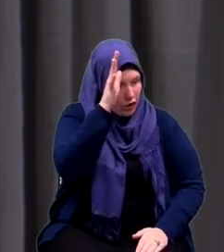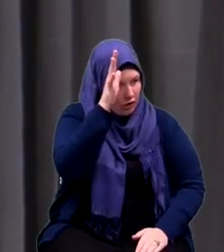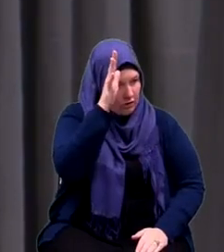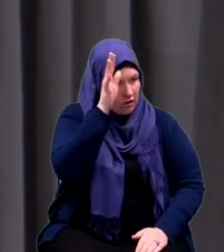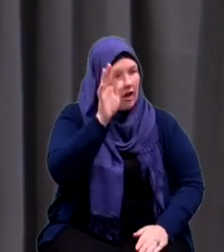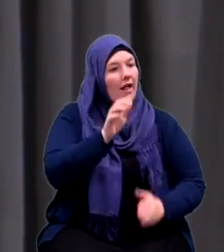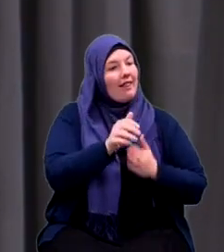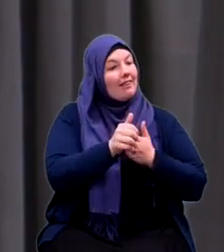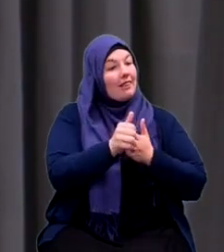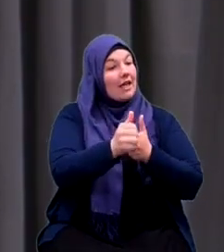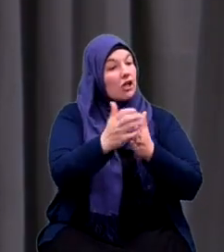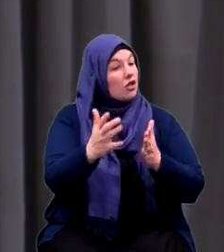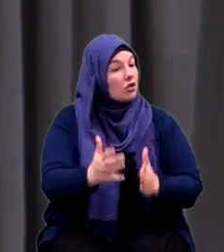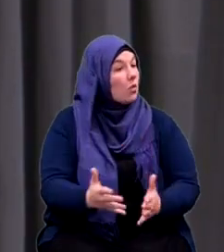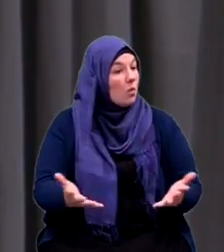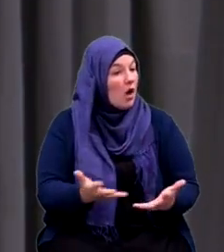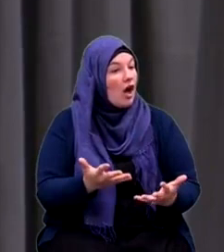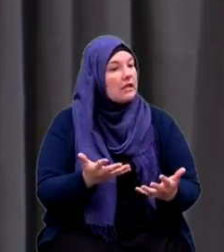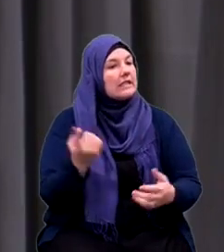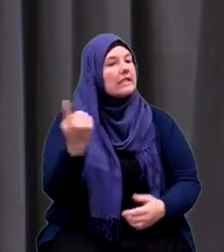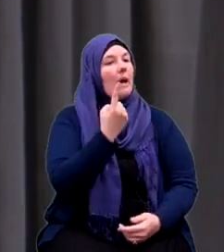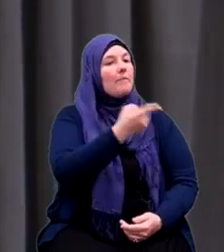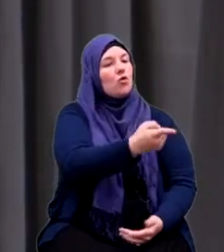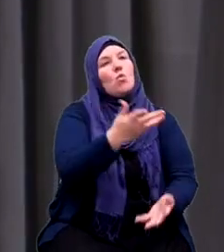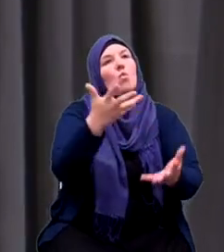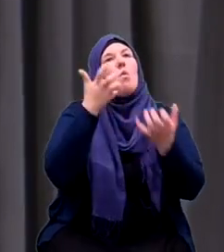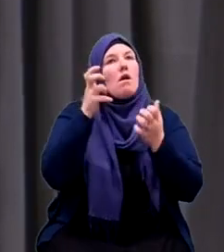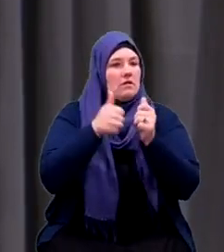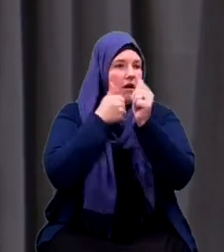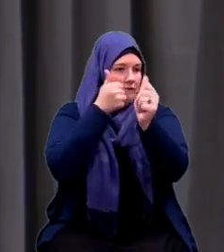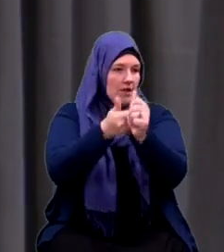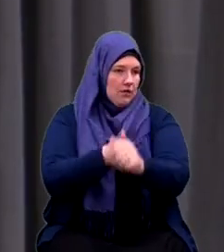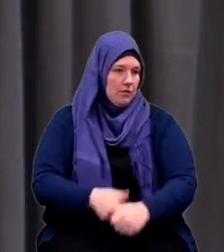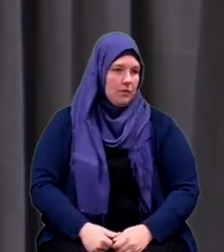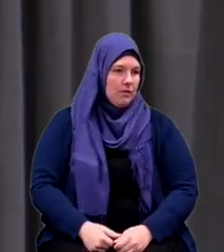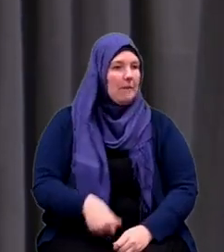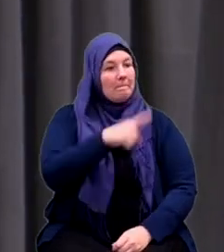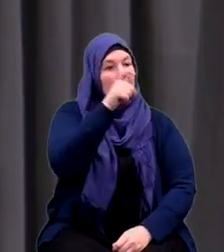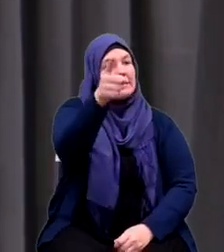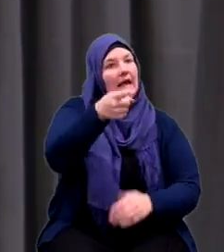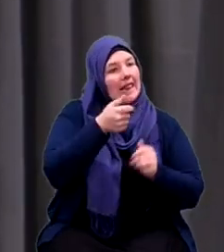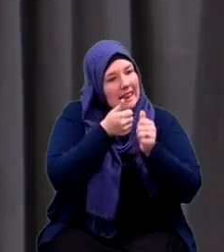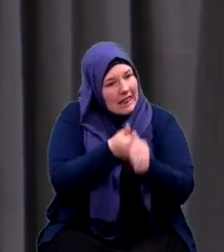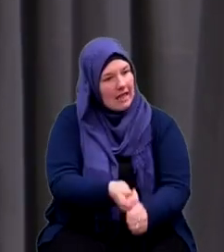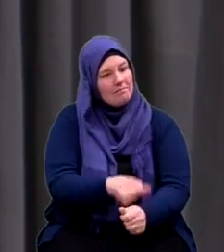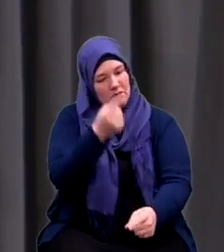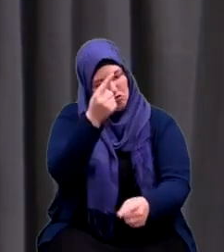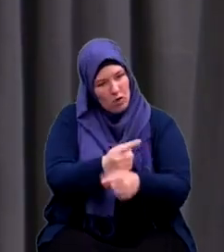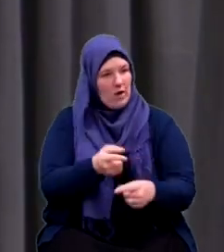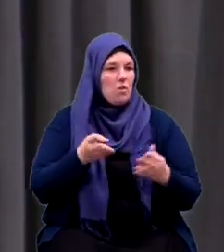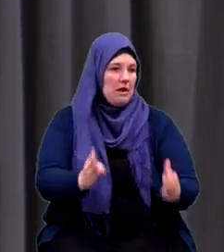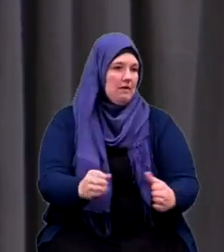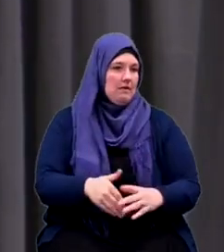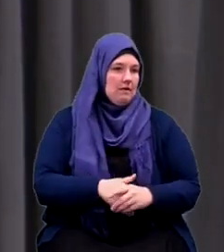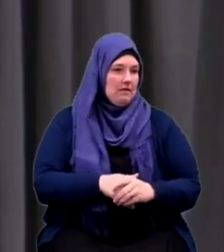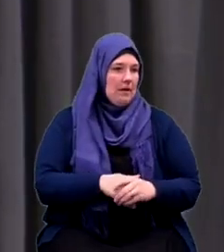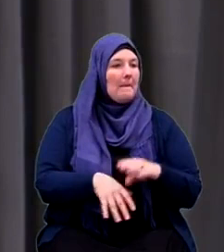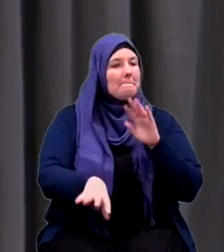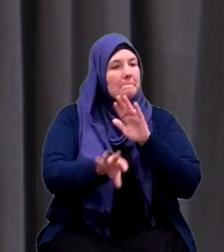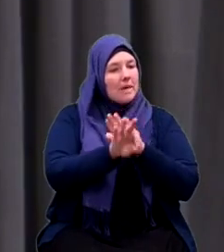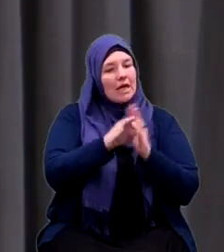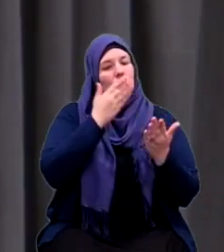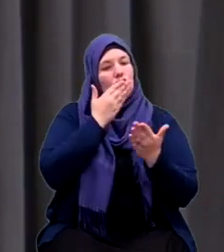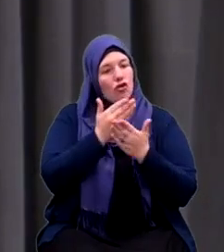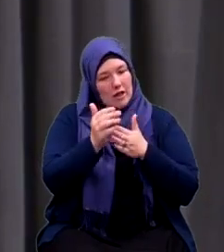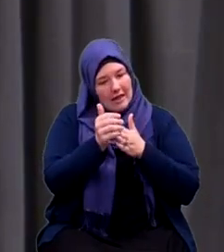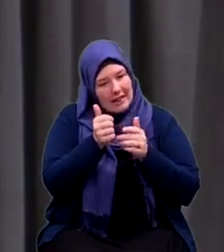is someone that you want to follow voluntarily because they lead you where you want to go. They want to